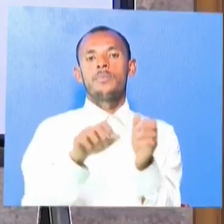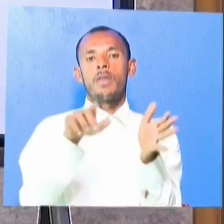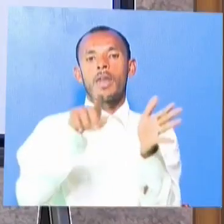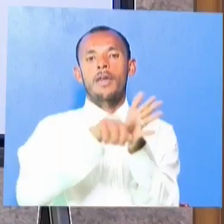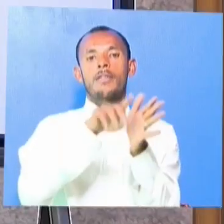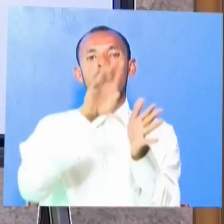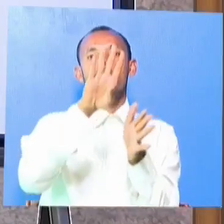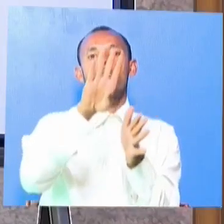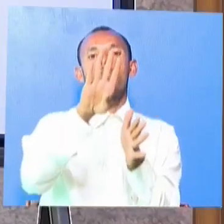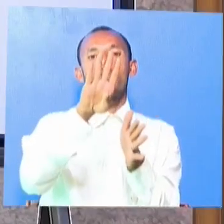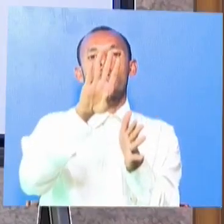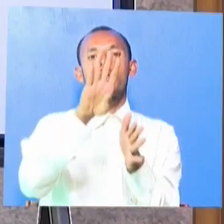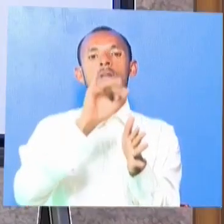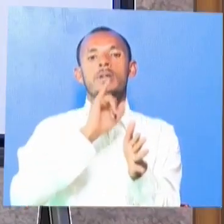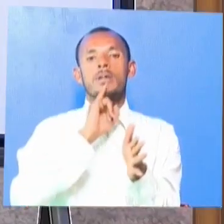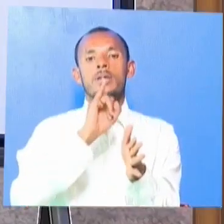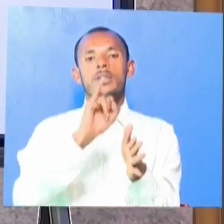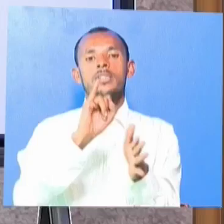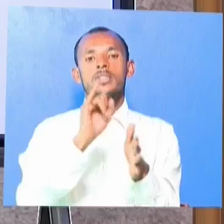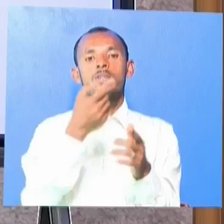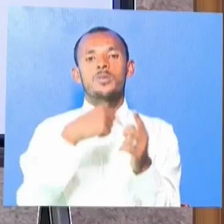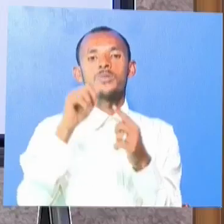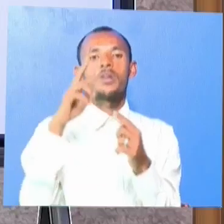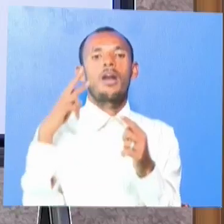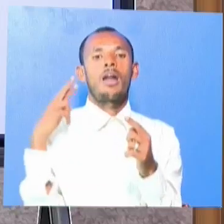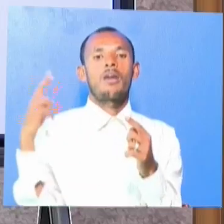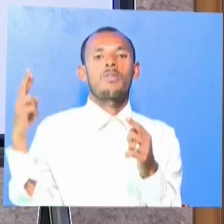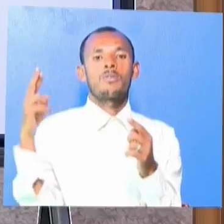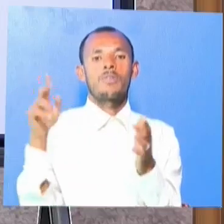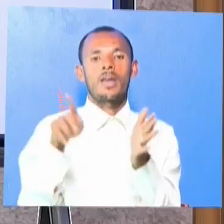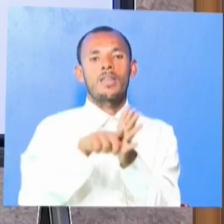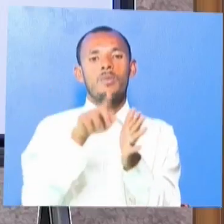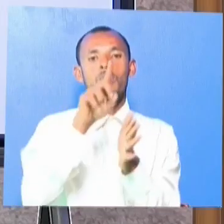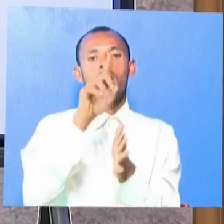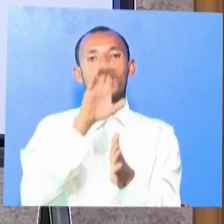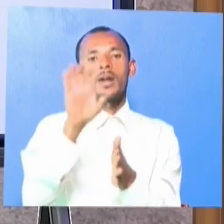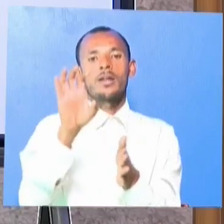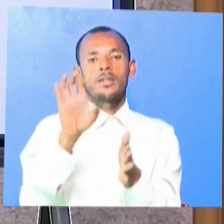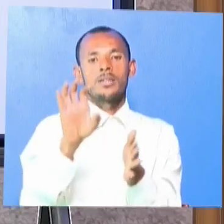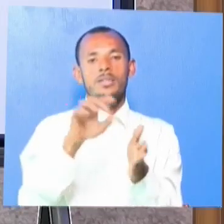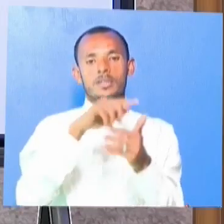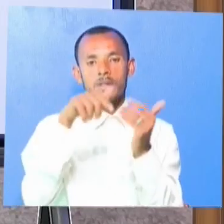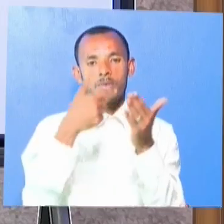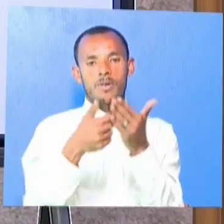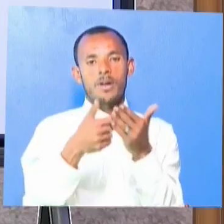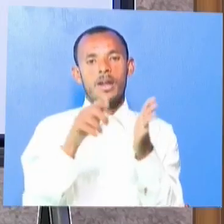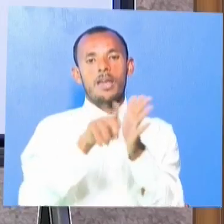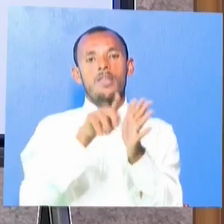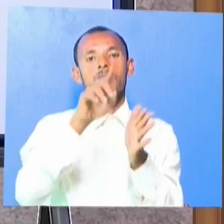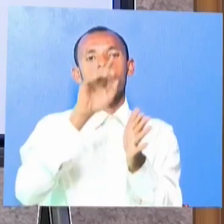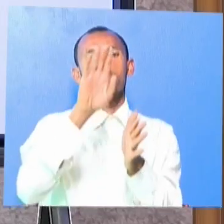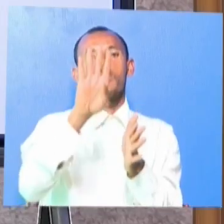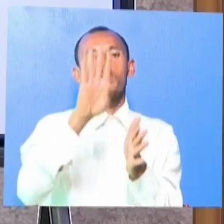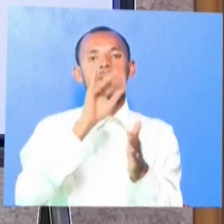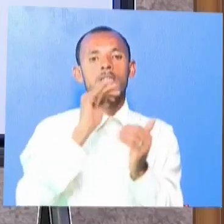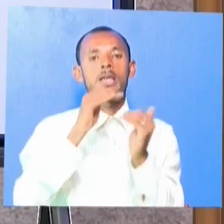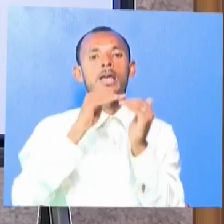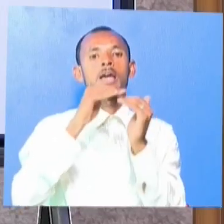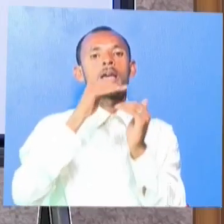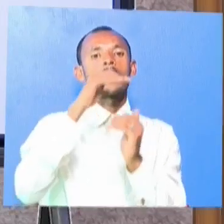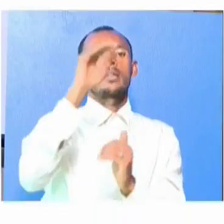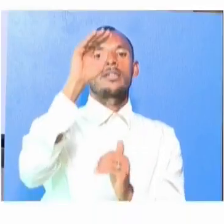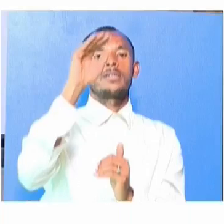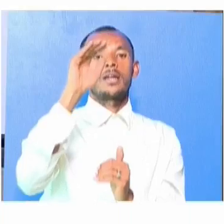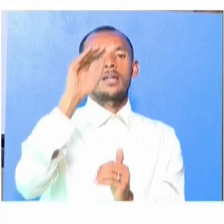negative 4 is to the right of negative 100. Minus 4 is to the right. So, minus 4 is bigger. Therefore, negative 4